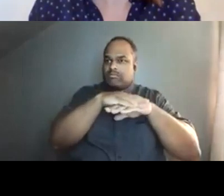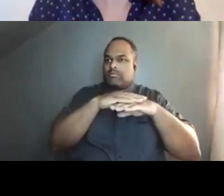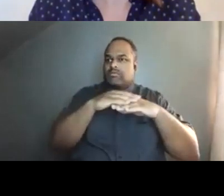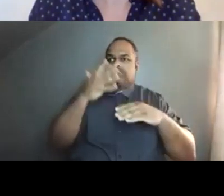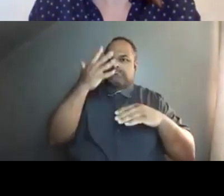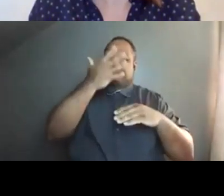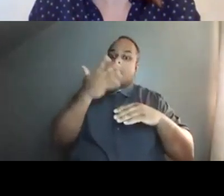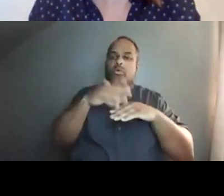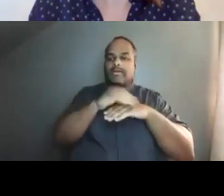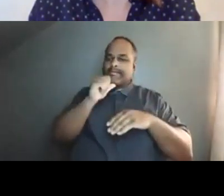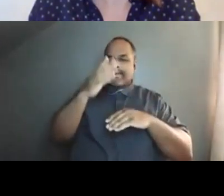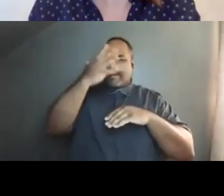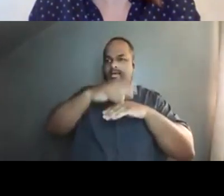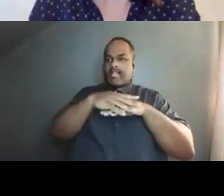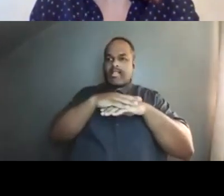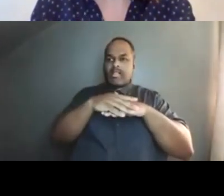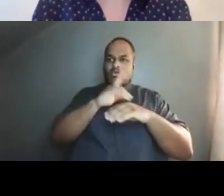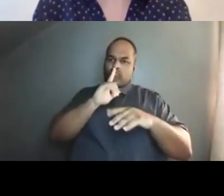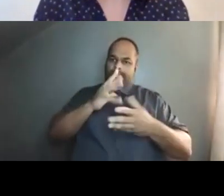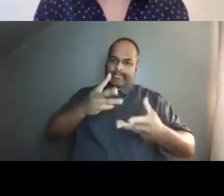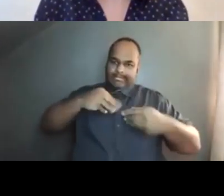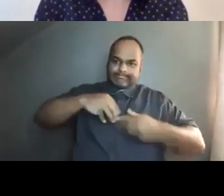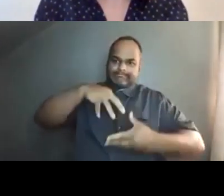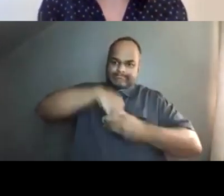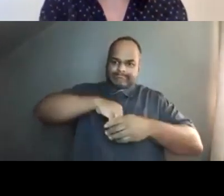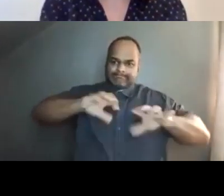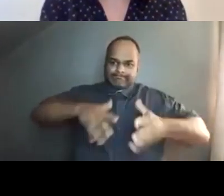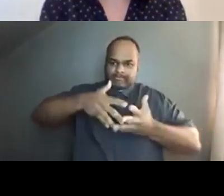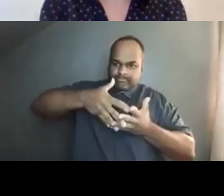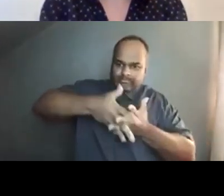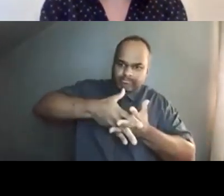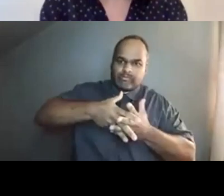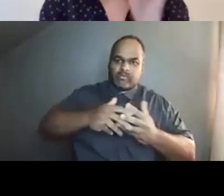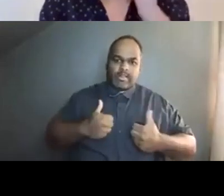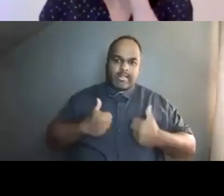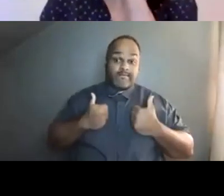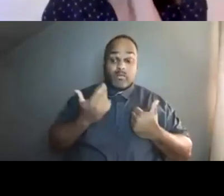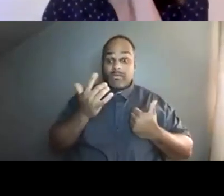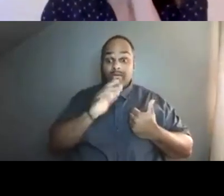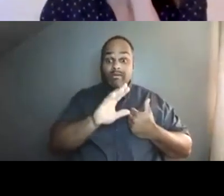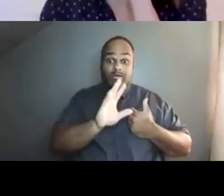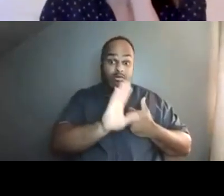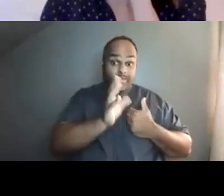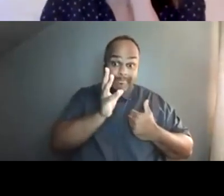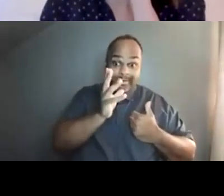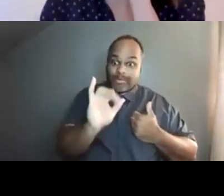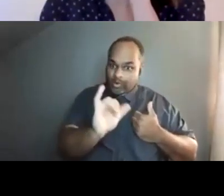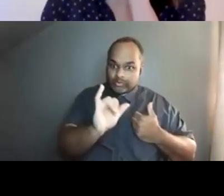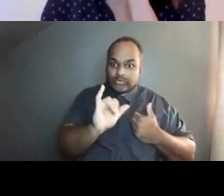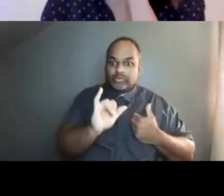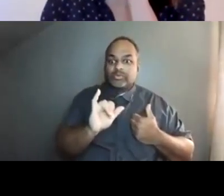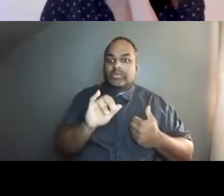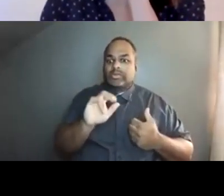beginning. Really, from the beginning, you can read about it, because her mother is also a neurodivergent